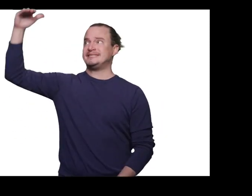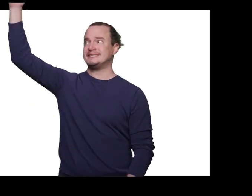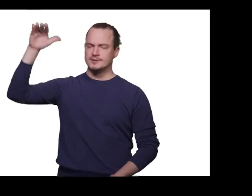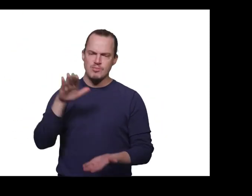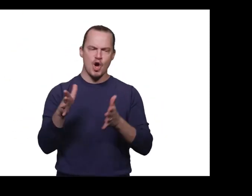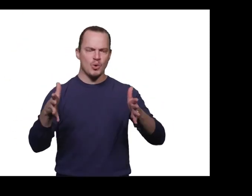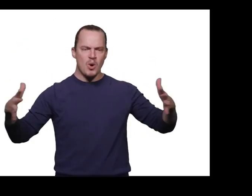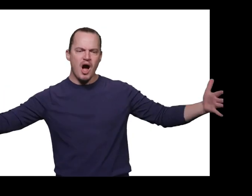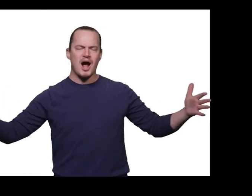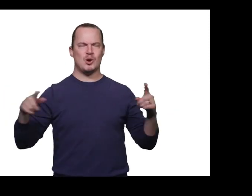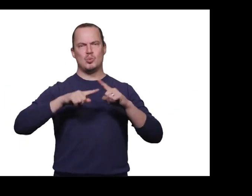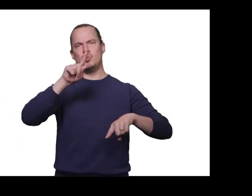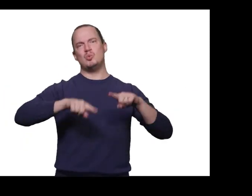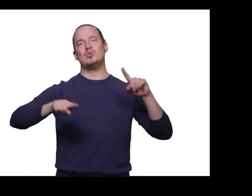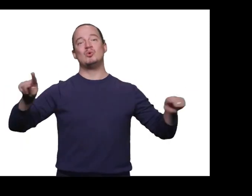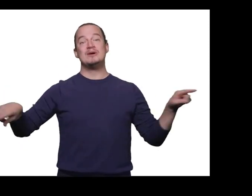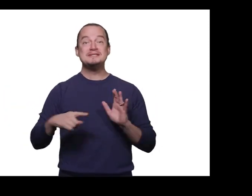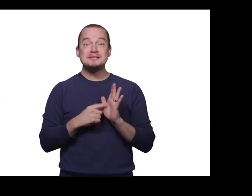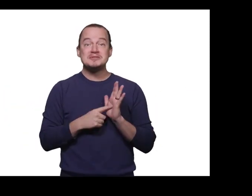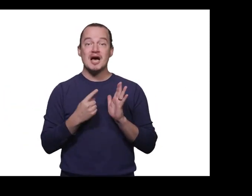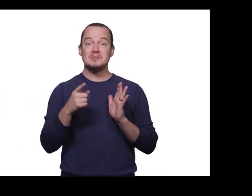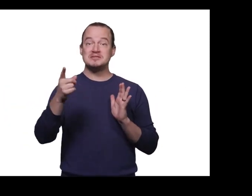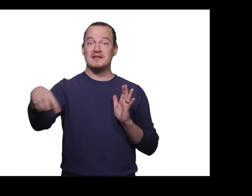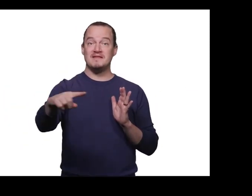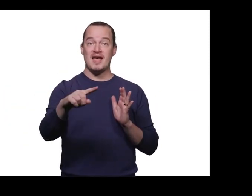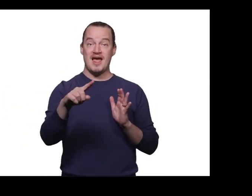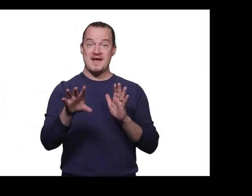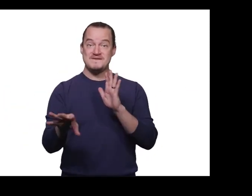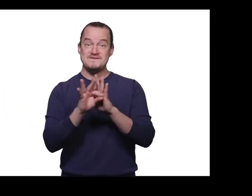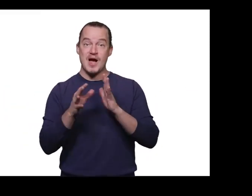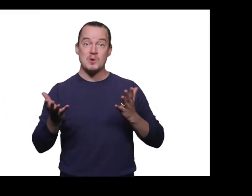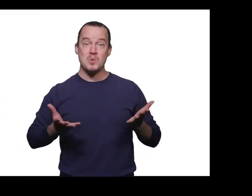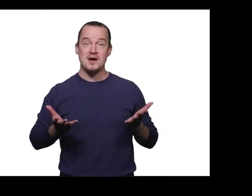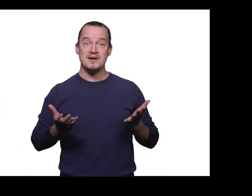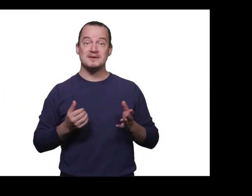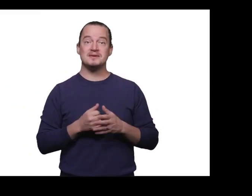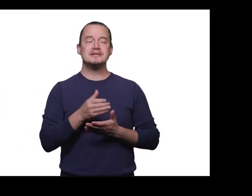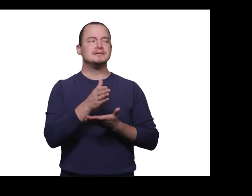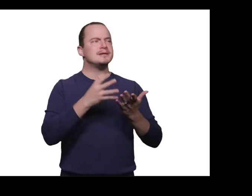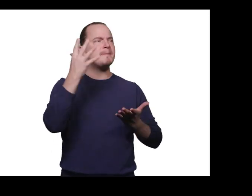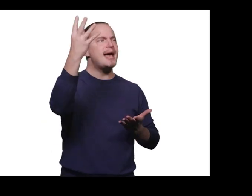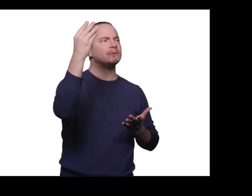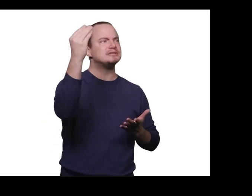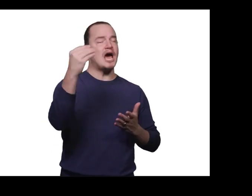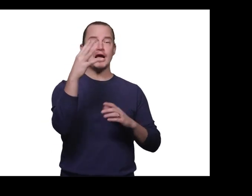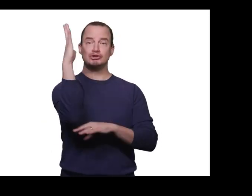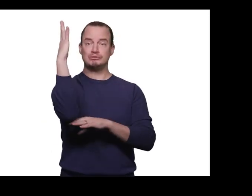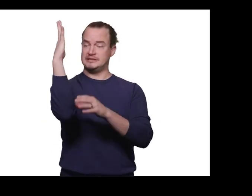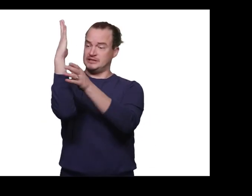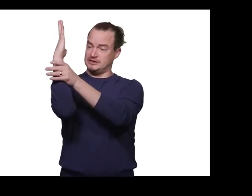Sometimes educators I've worked with have found, you going to help me, Jasper? Yeah. Some bark that fell off a